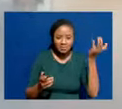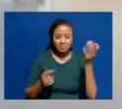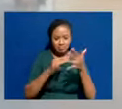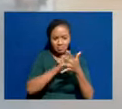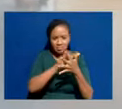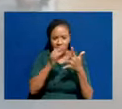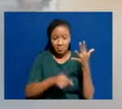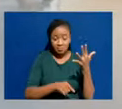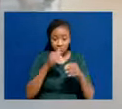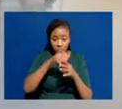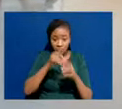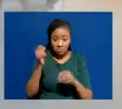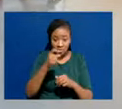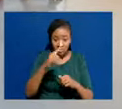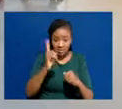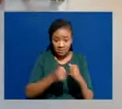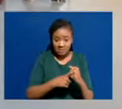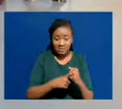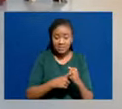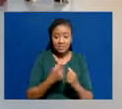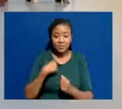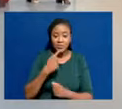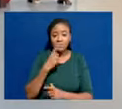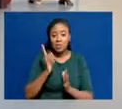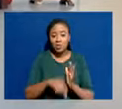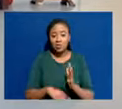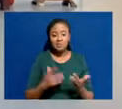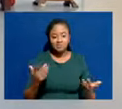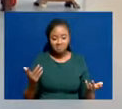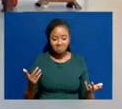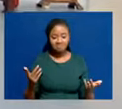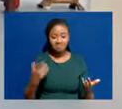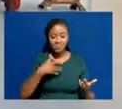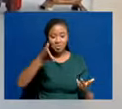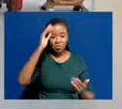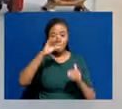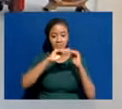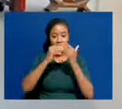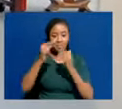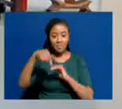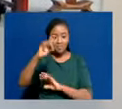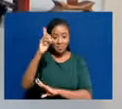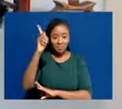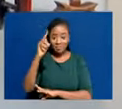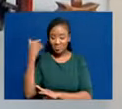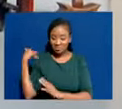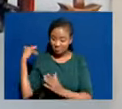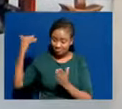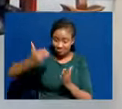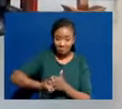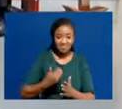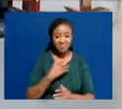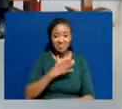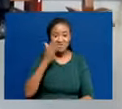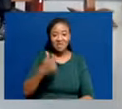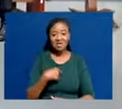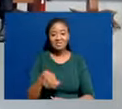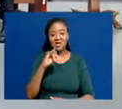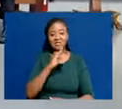In 6 months, I set up the first ICU. In 60 years, since God made Nairobi, there was no ICU. We did in the first 6